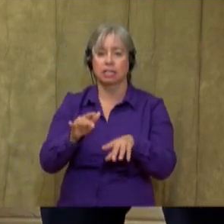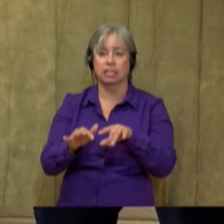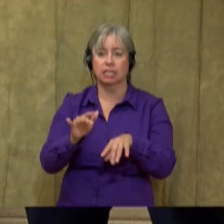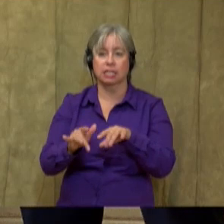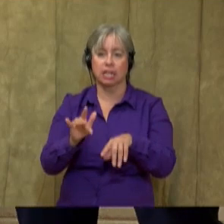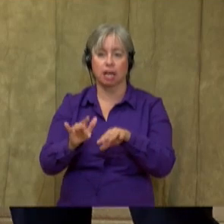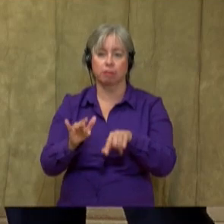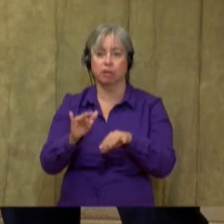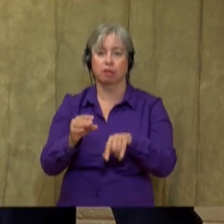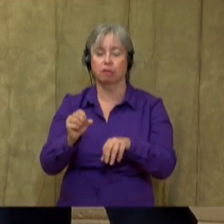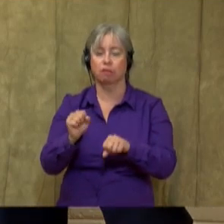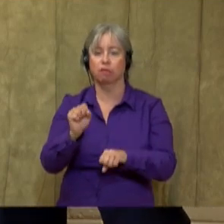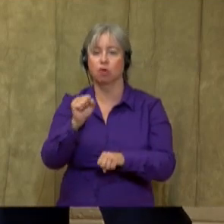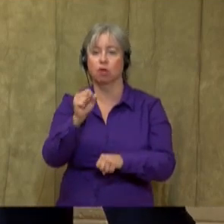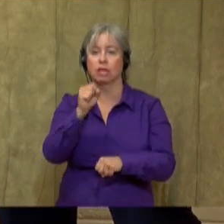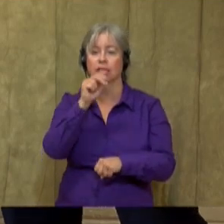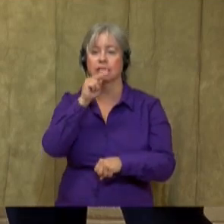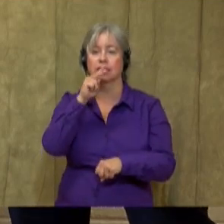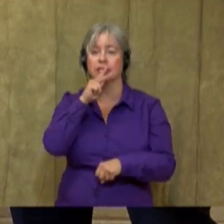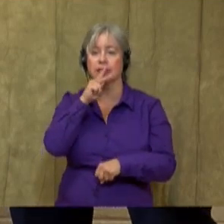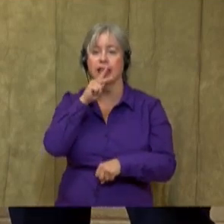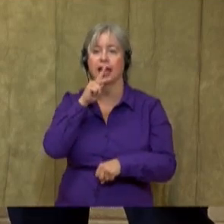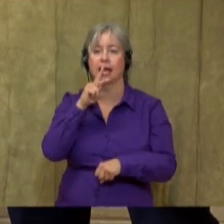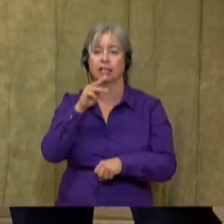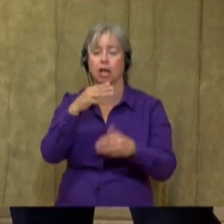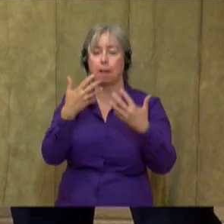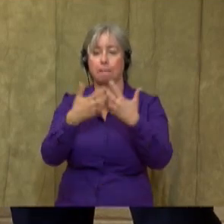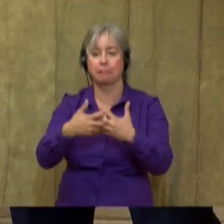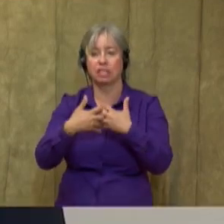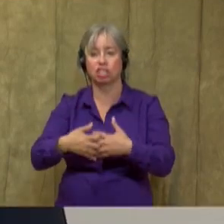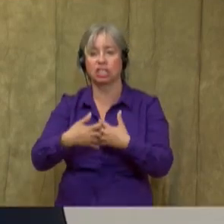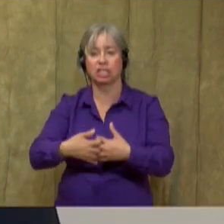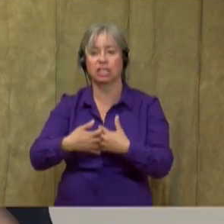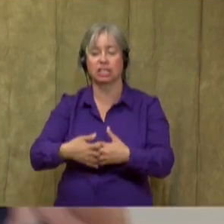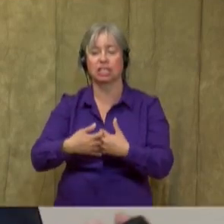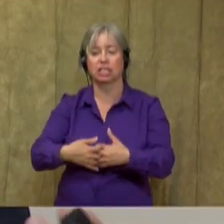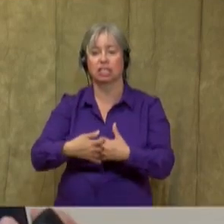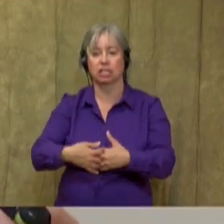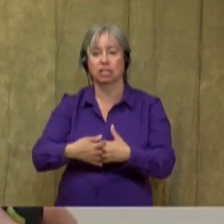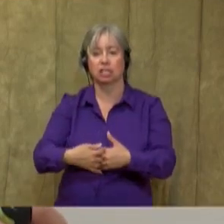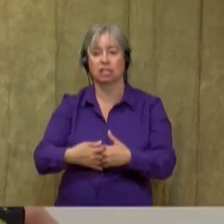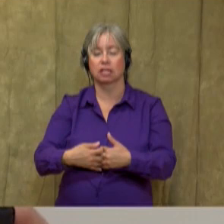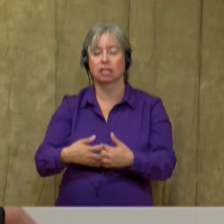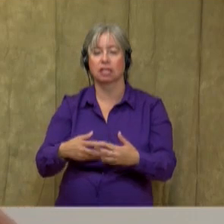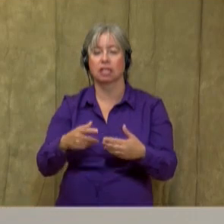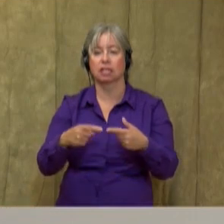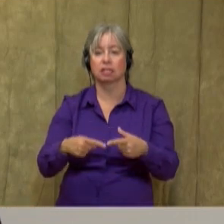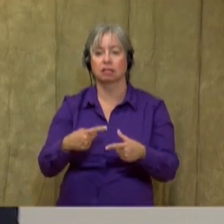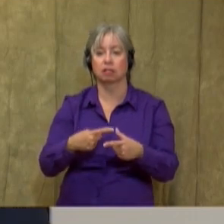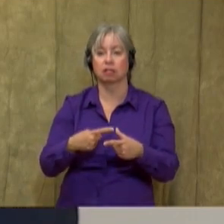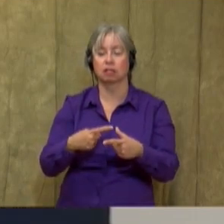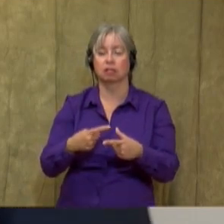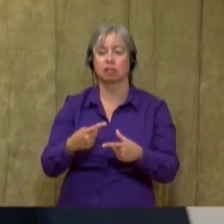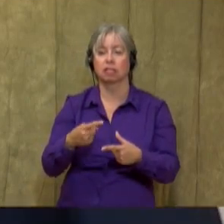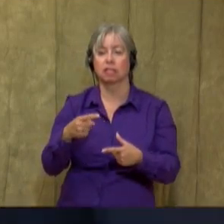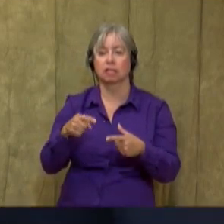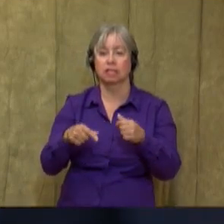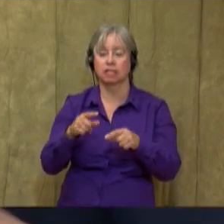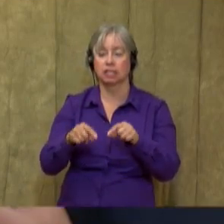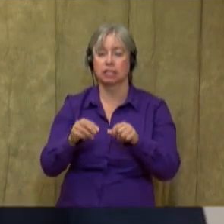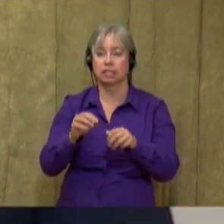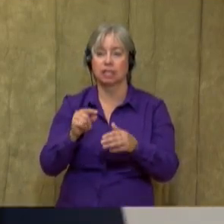for a snack machine. So you put your money in, you type in A4. I want you to think about what's going to happen next. And